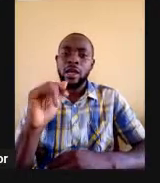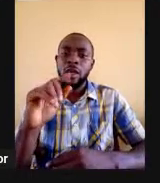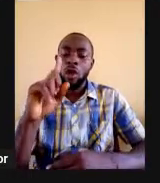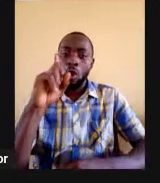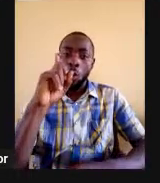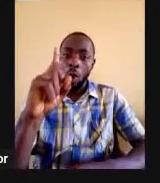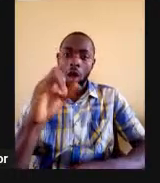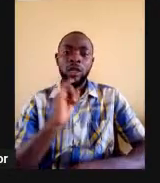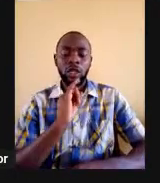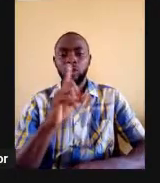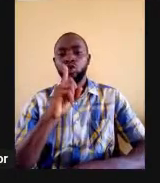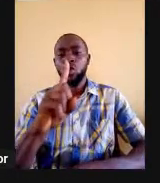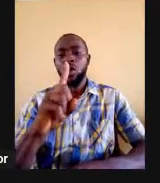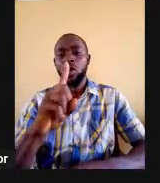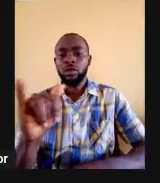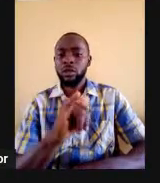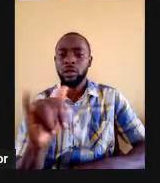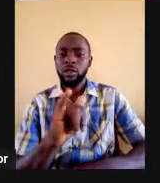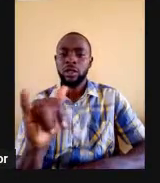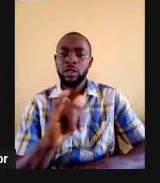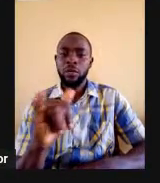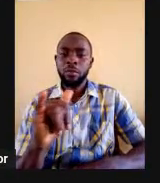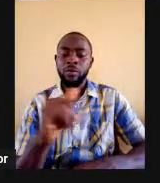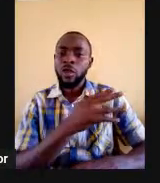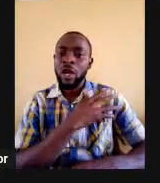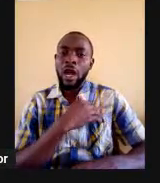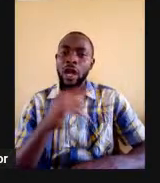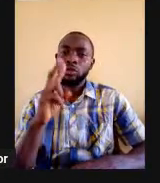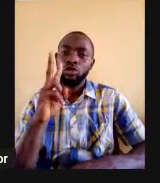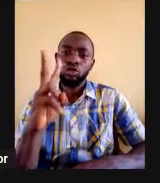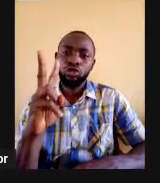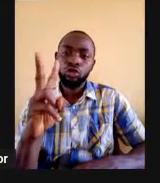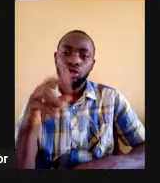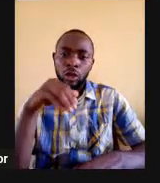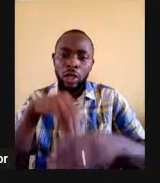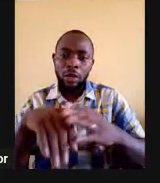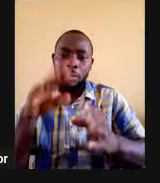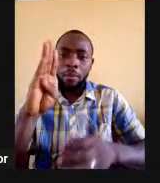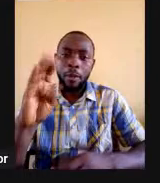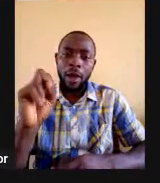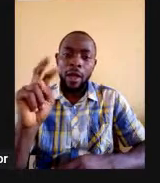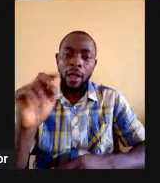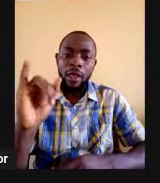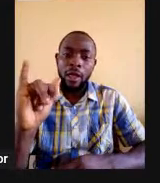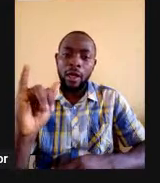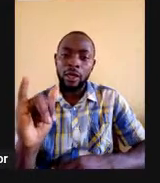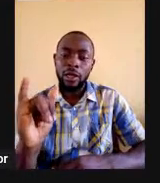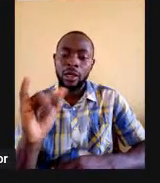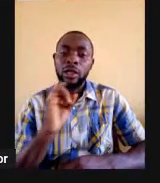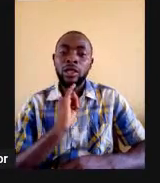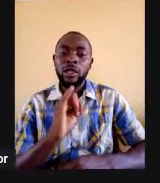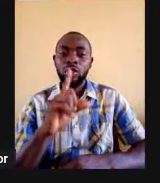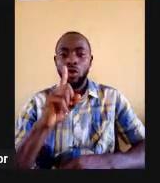in binary. And 2 in binary is 1.